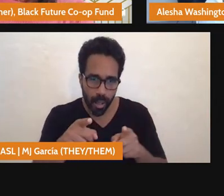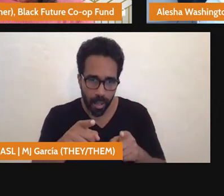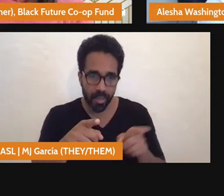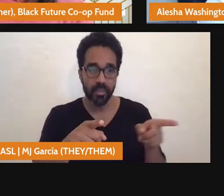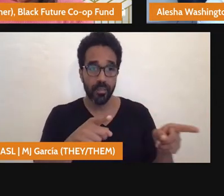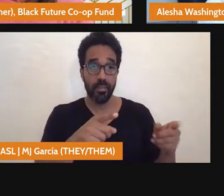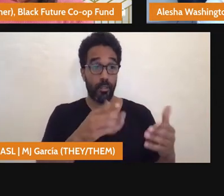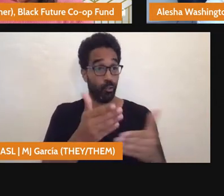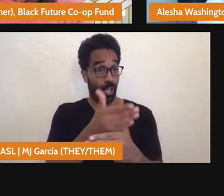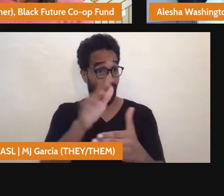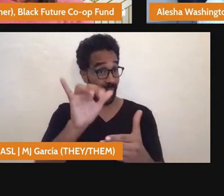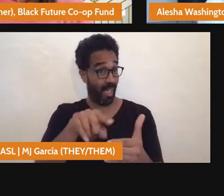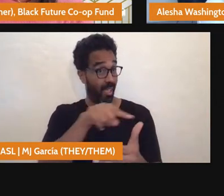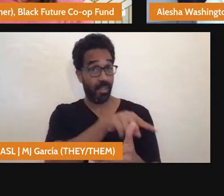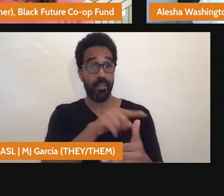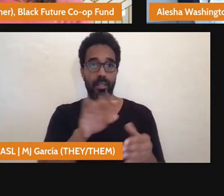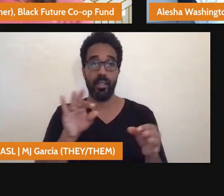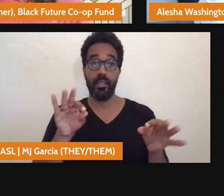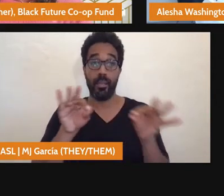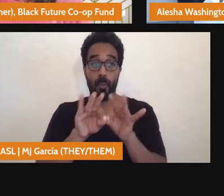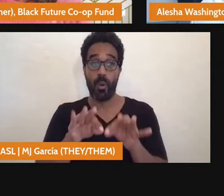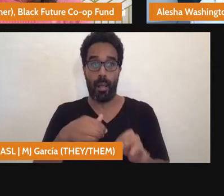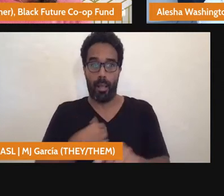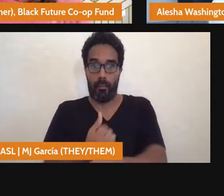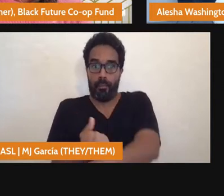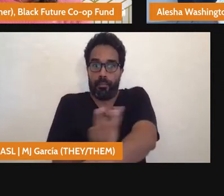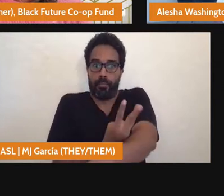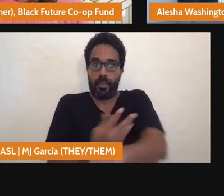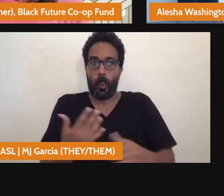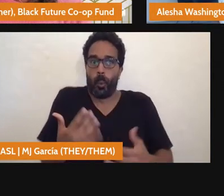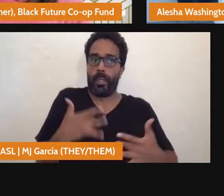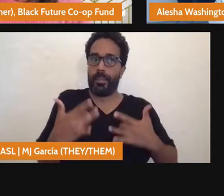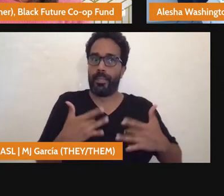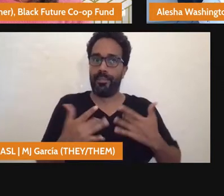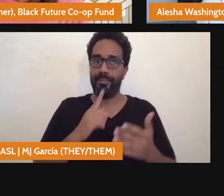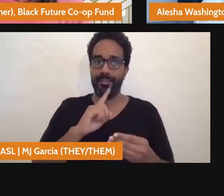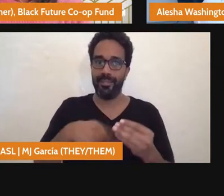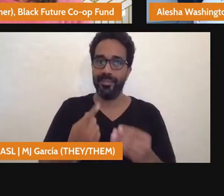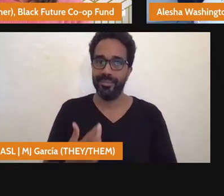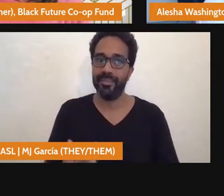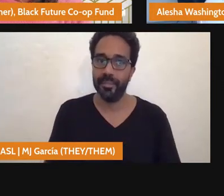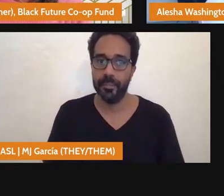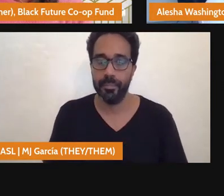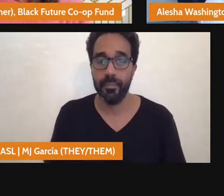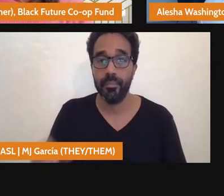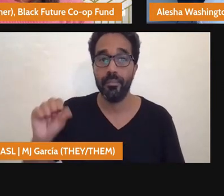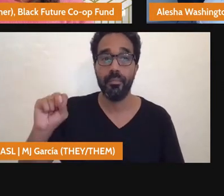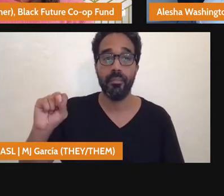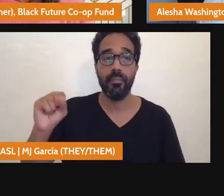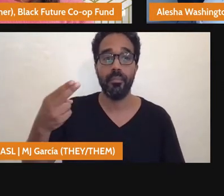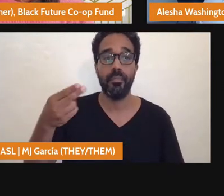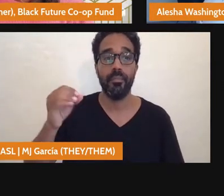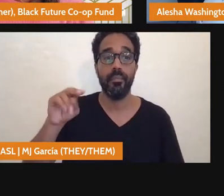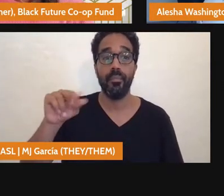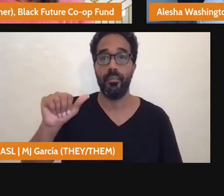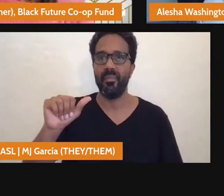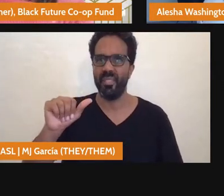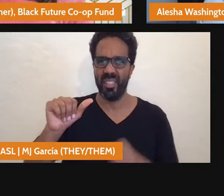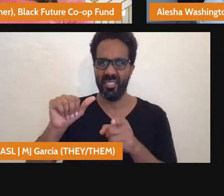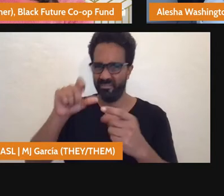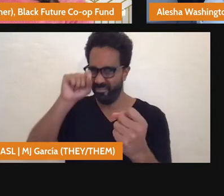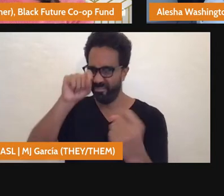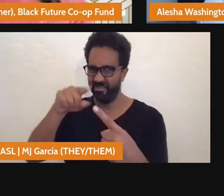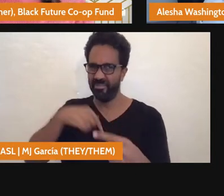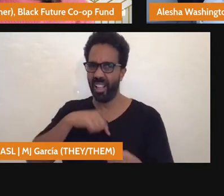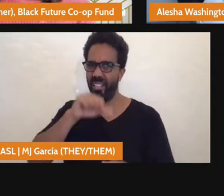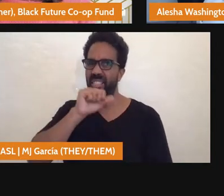My team will tell me about that because they're doing a lot of that. I actually love that. I love that. And I think for